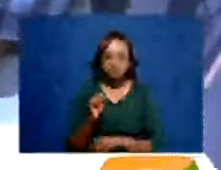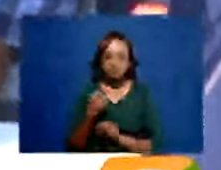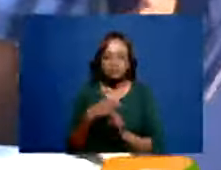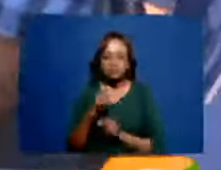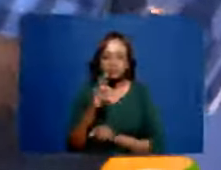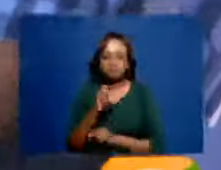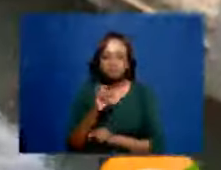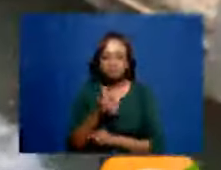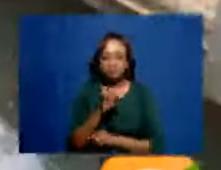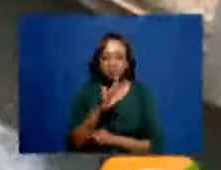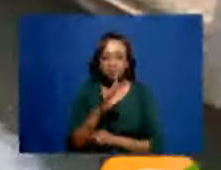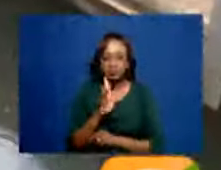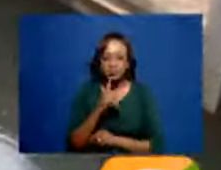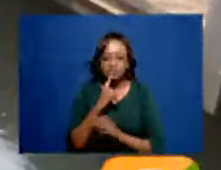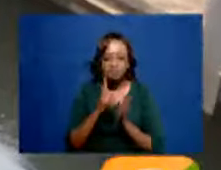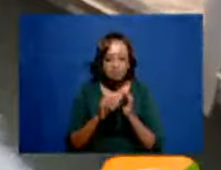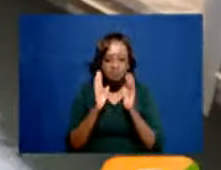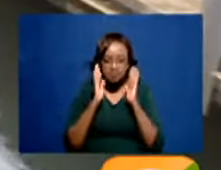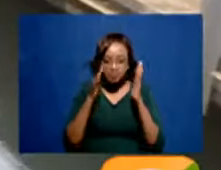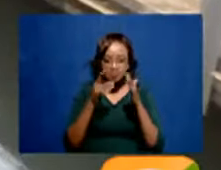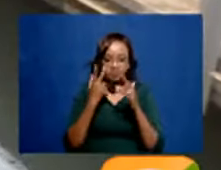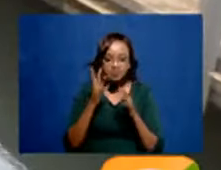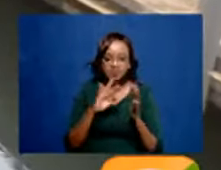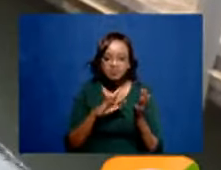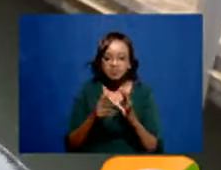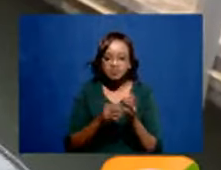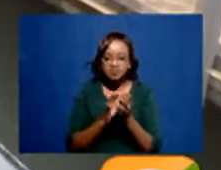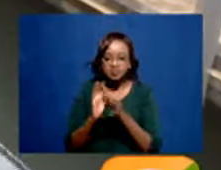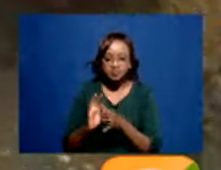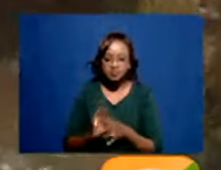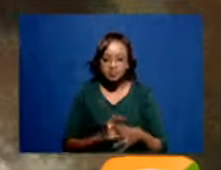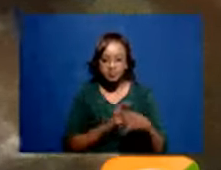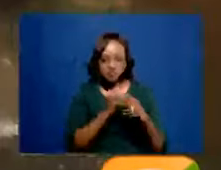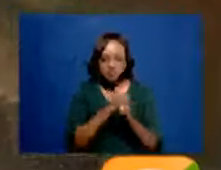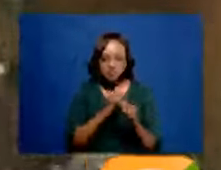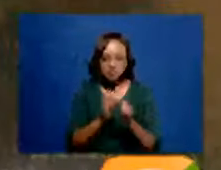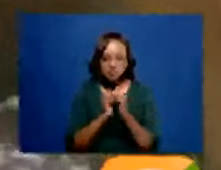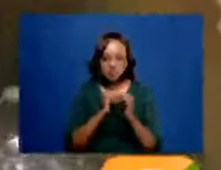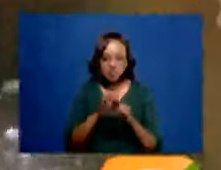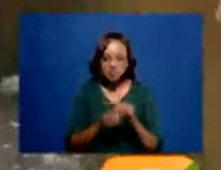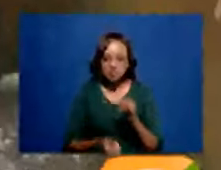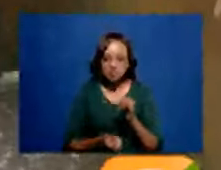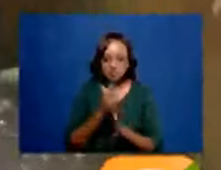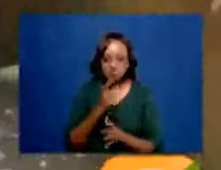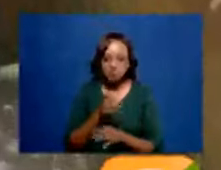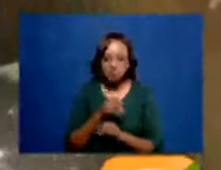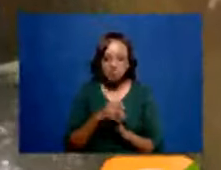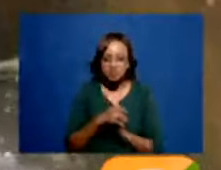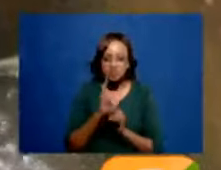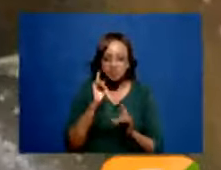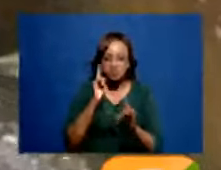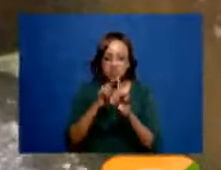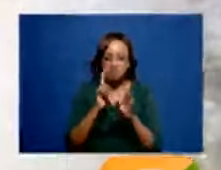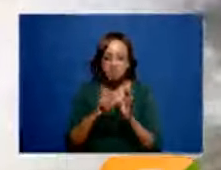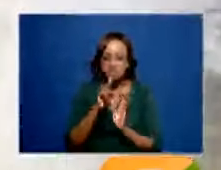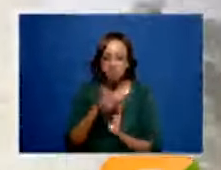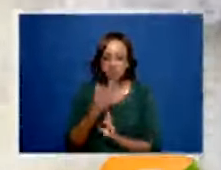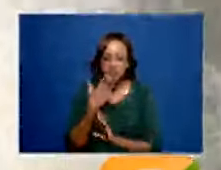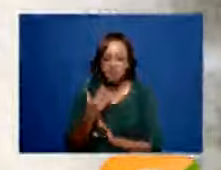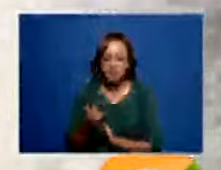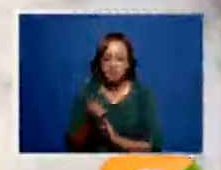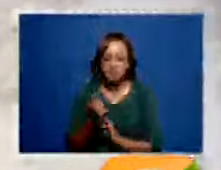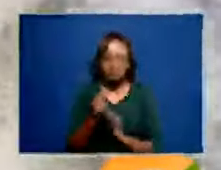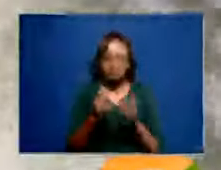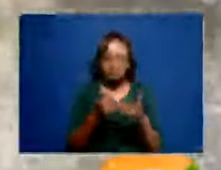Njeru said they are keen on having long-term collaborations. The project commissioned in Nkondi targets about